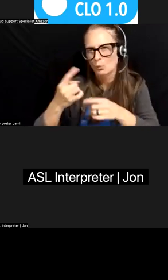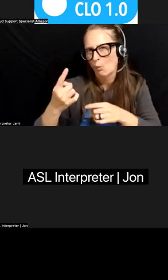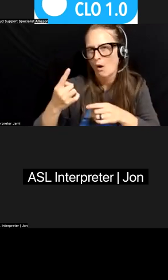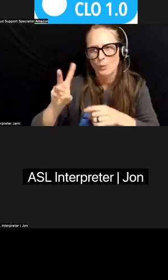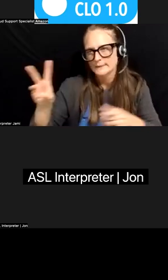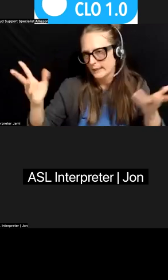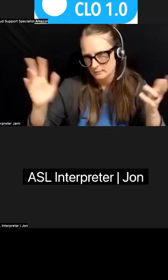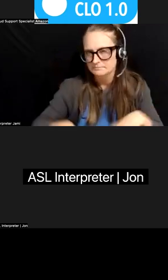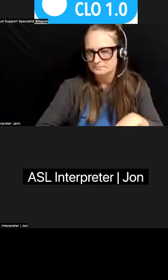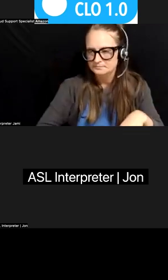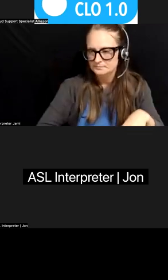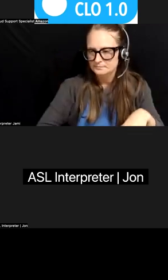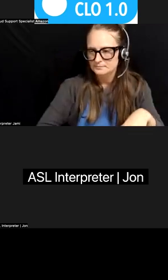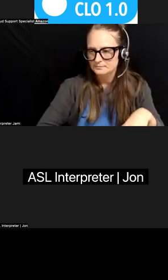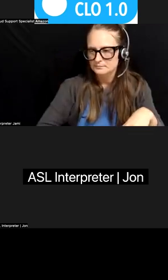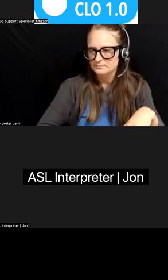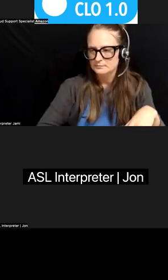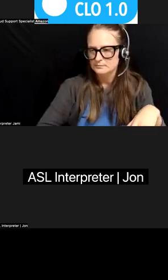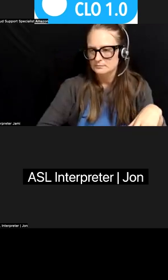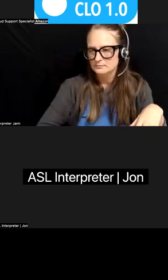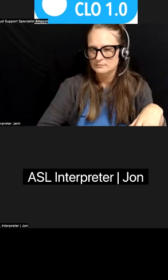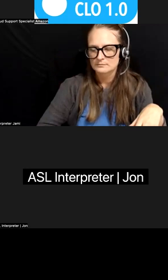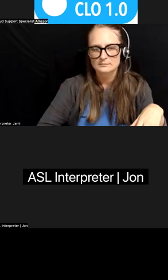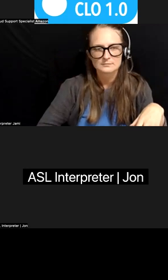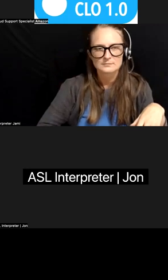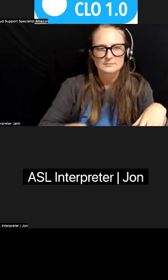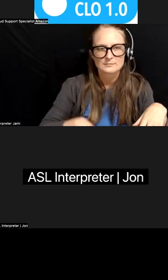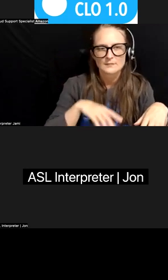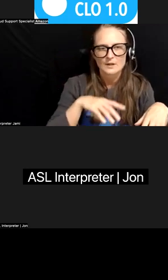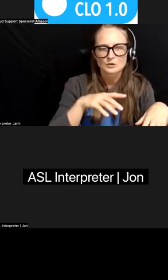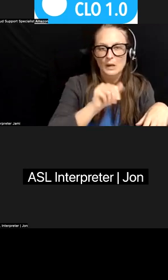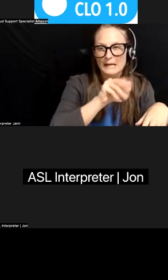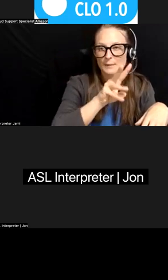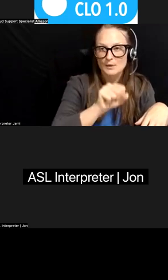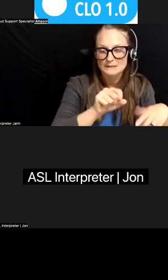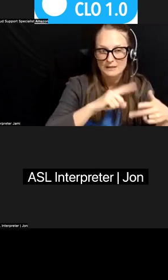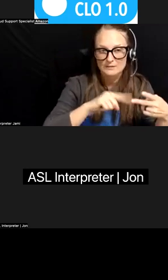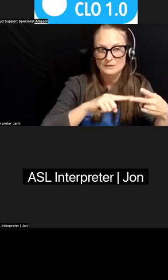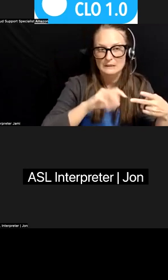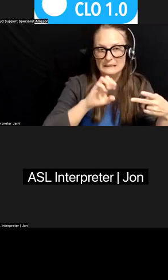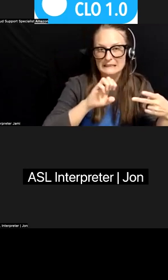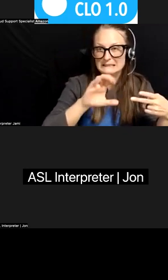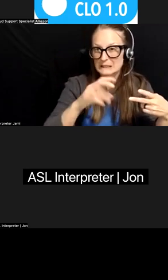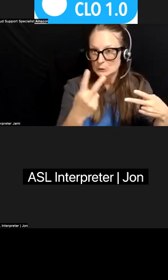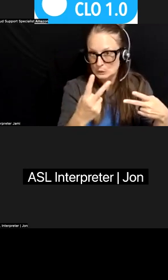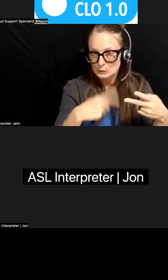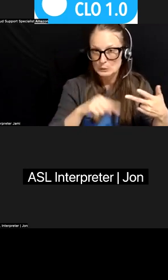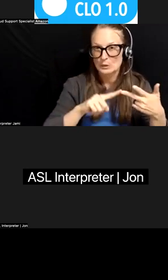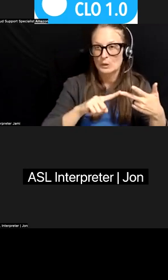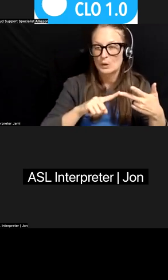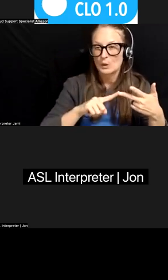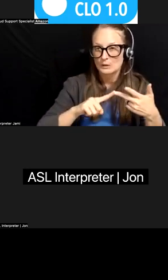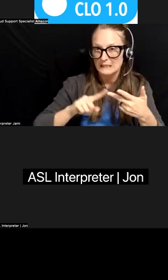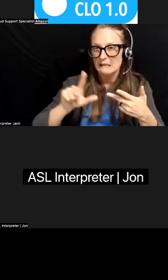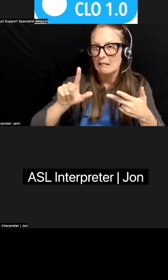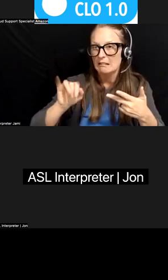went into AWS, went into EC2, spun a Linux as an option, gave